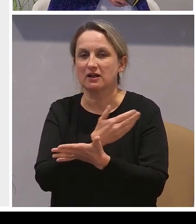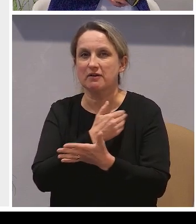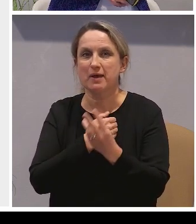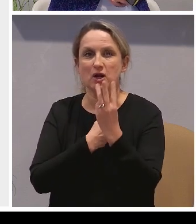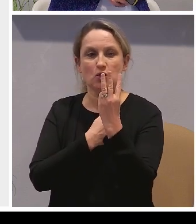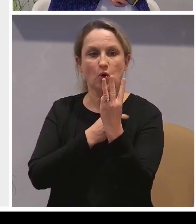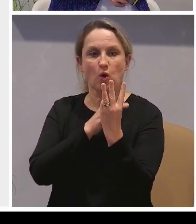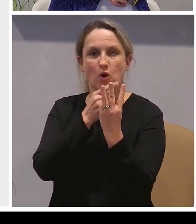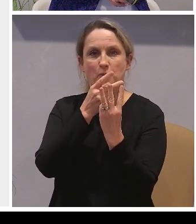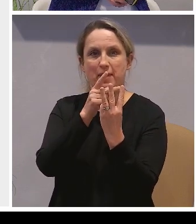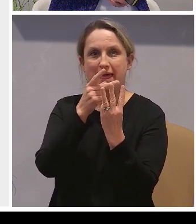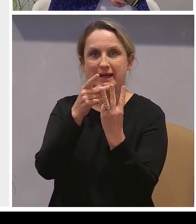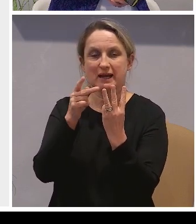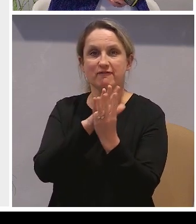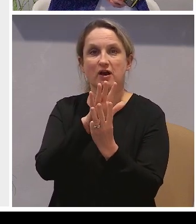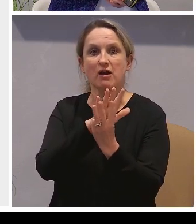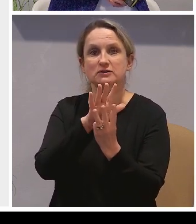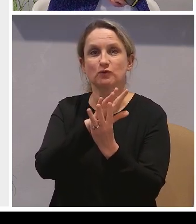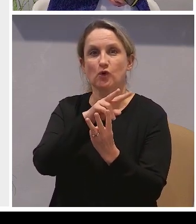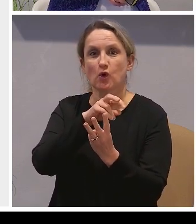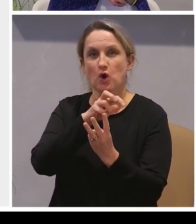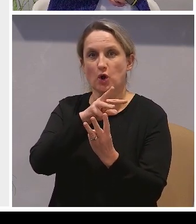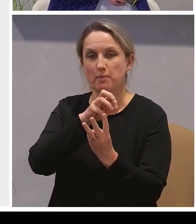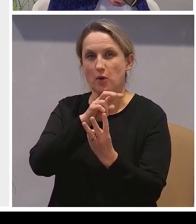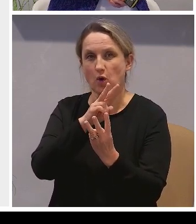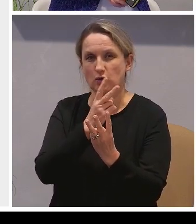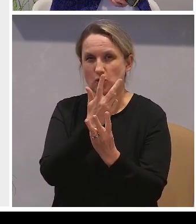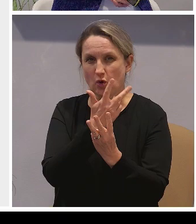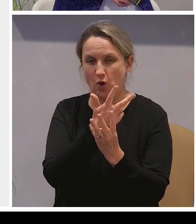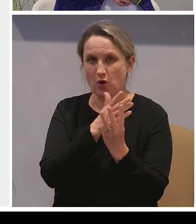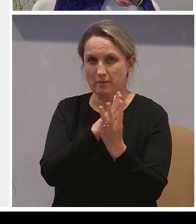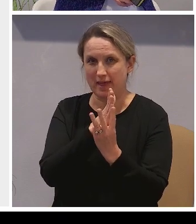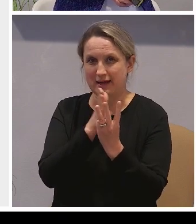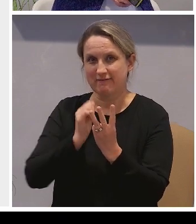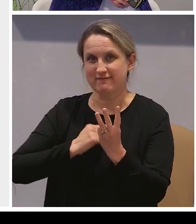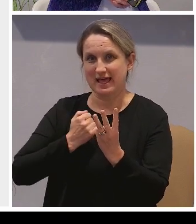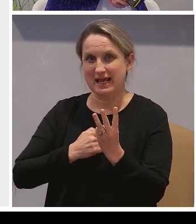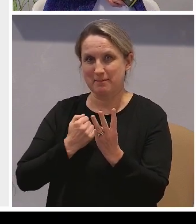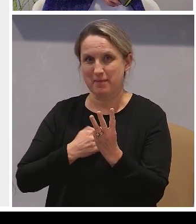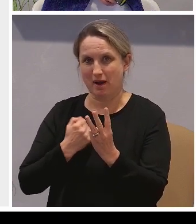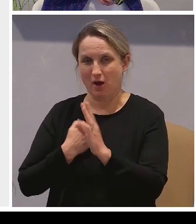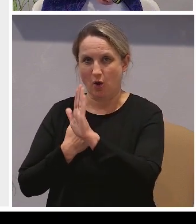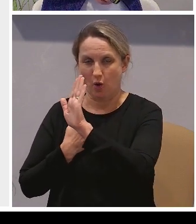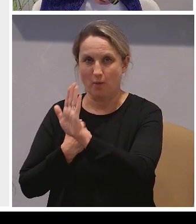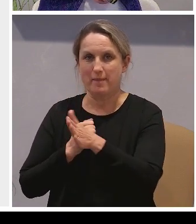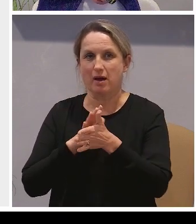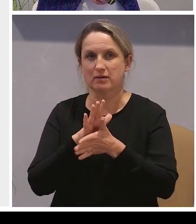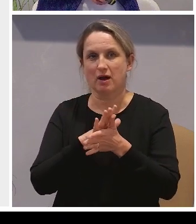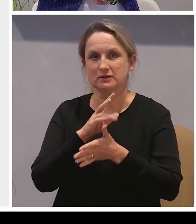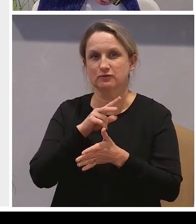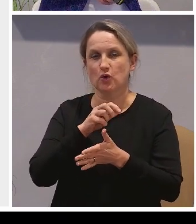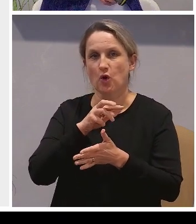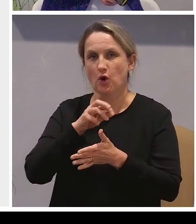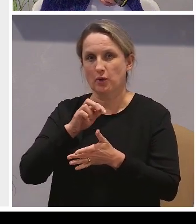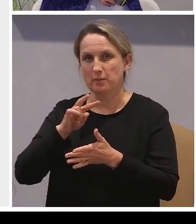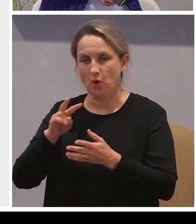some things about growth hormones. So here in Estonia, we have 3 different types of growth hormones. Well, actually, they